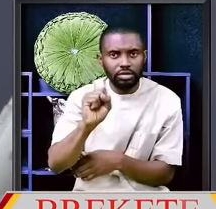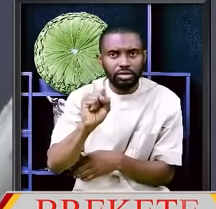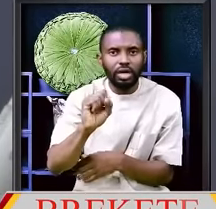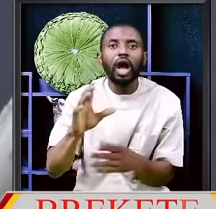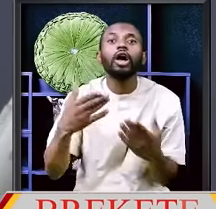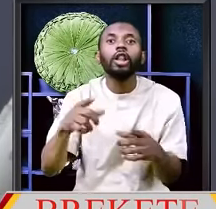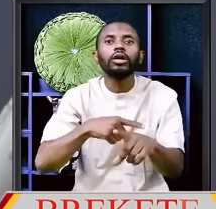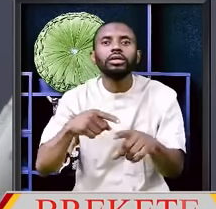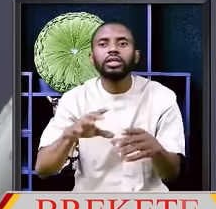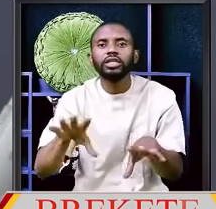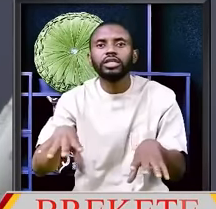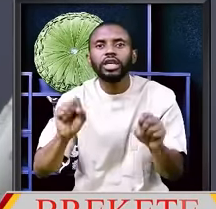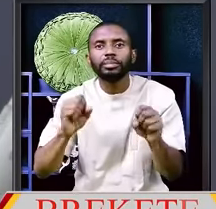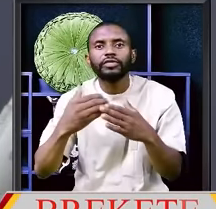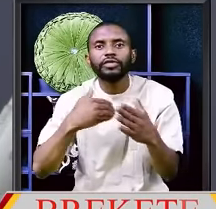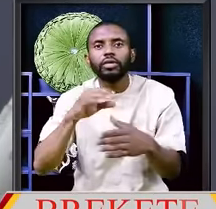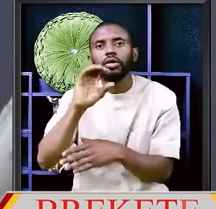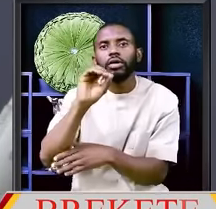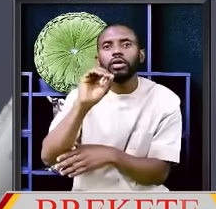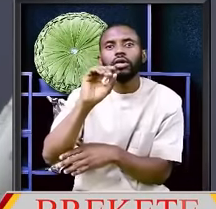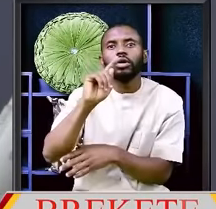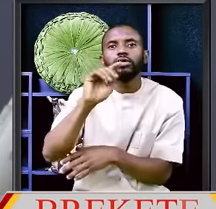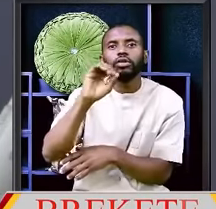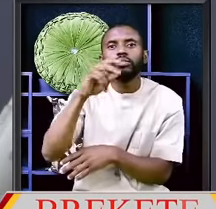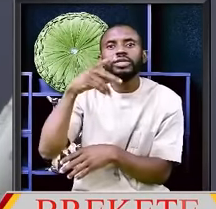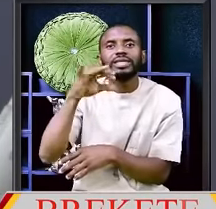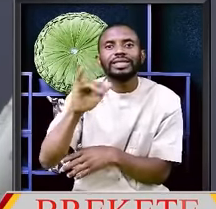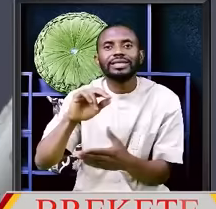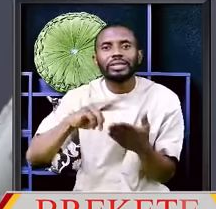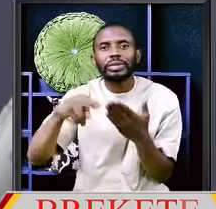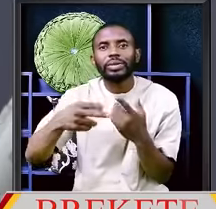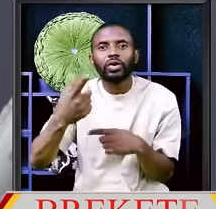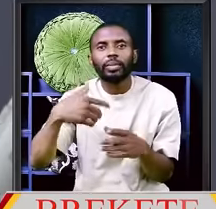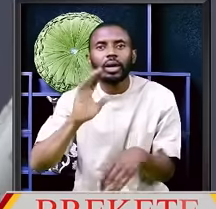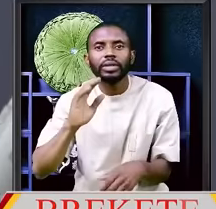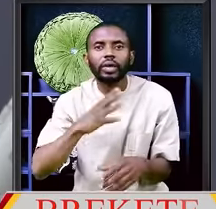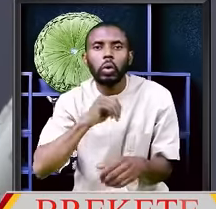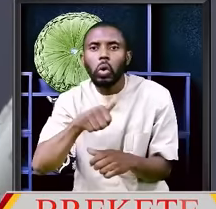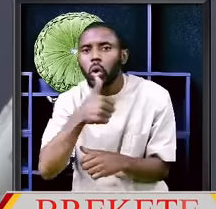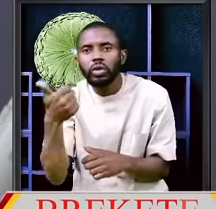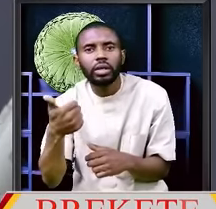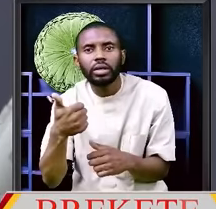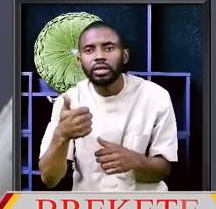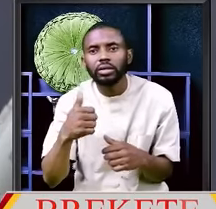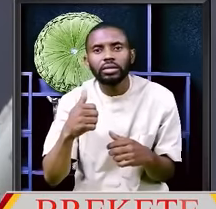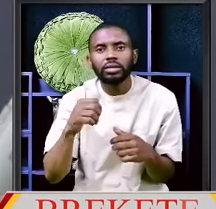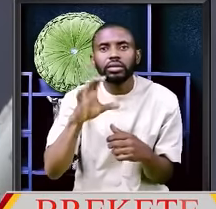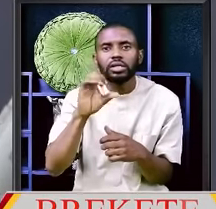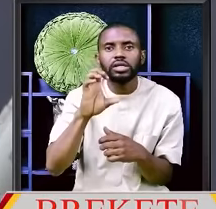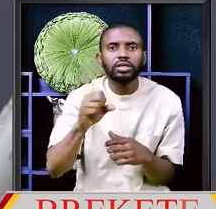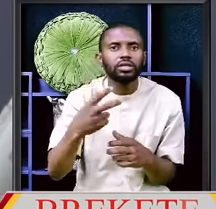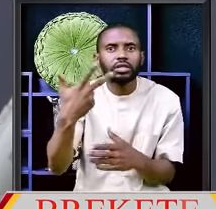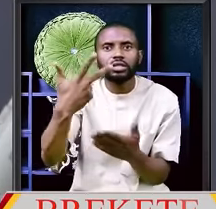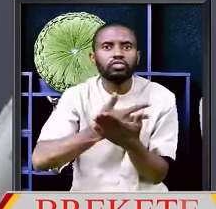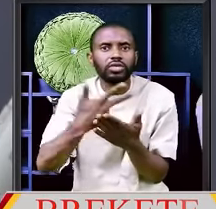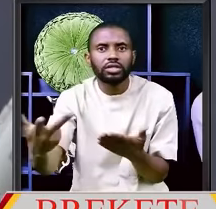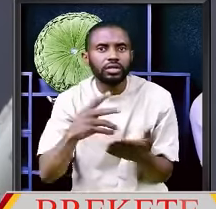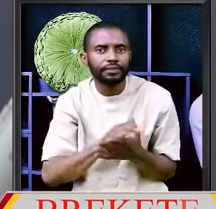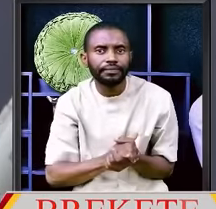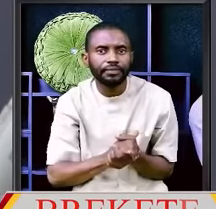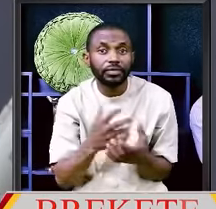How long it take before the autopsy result come out? And other cases? 3 weeks. Thank you, Barrister